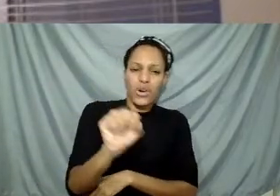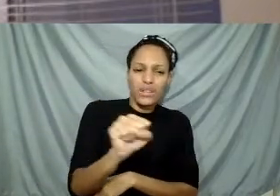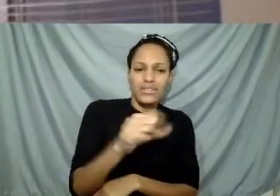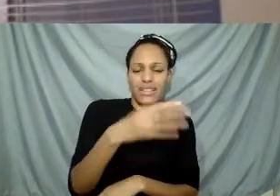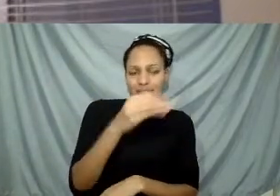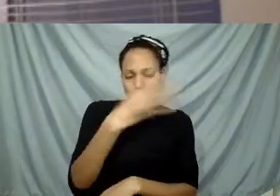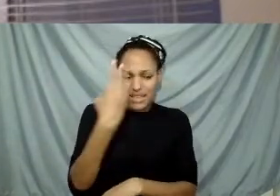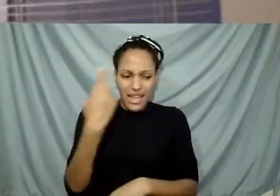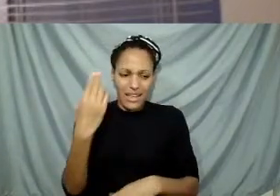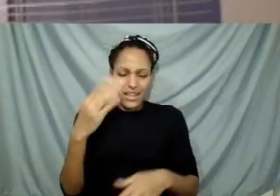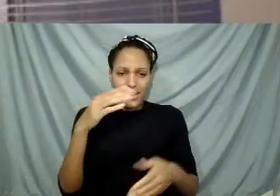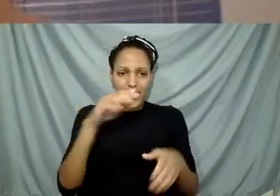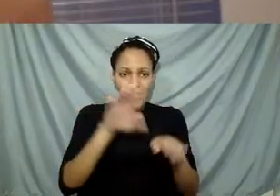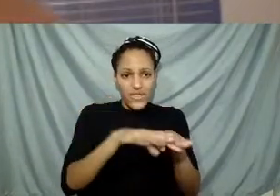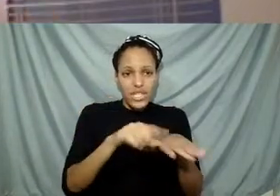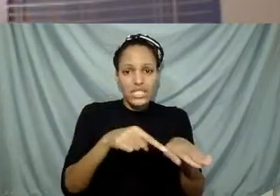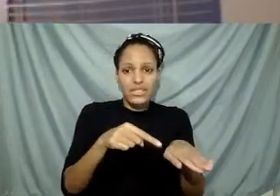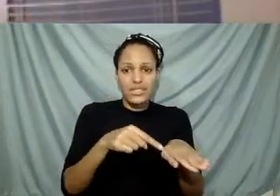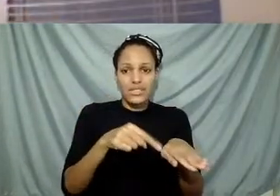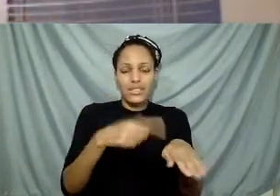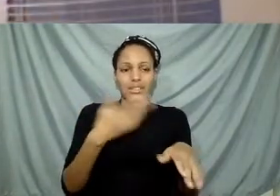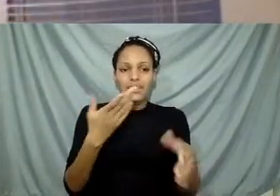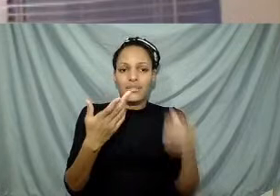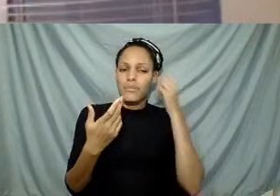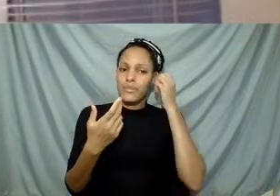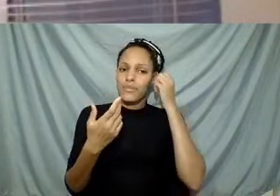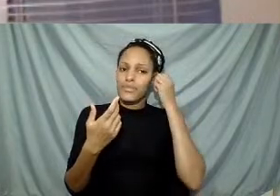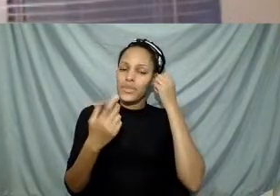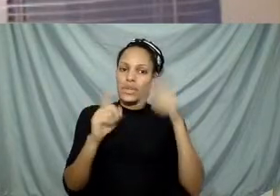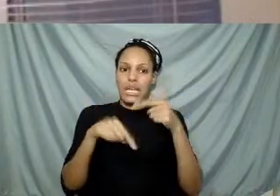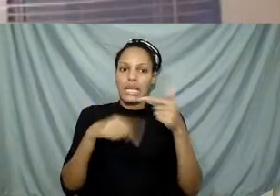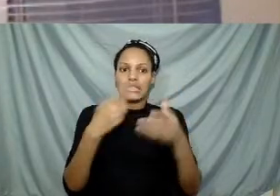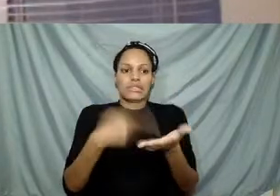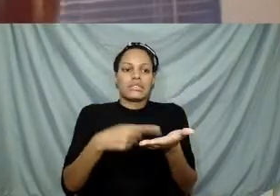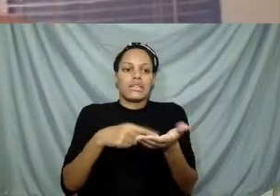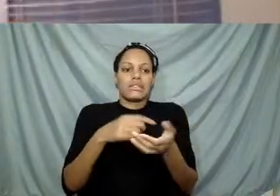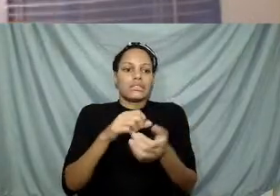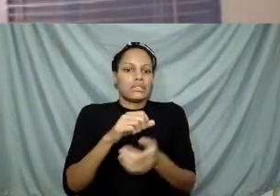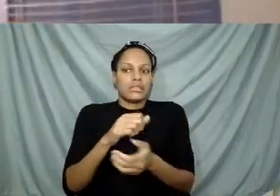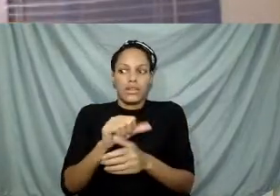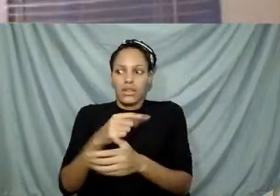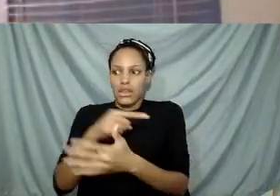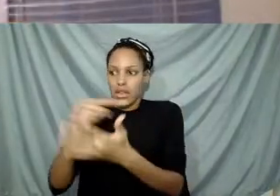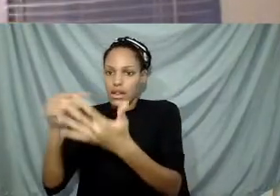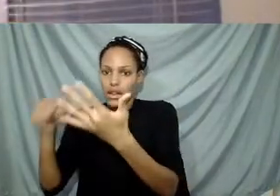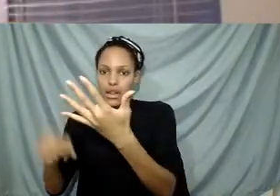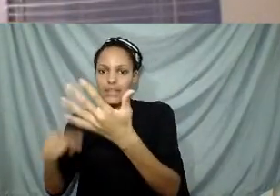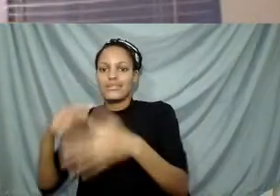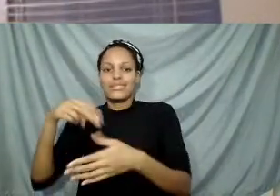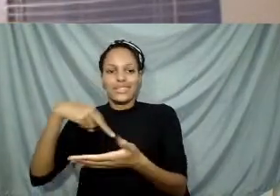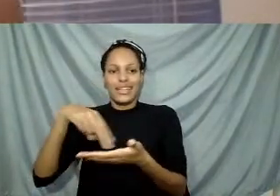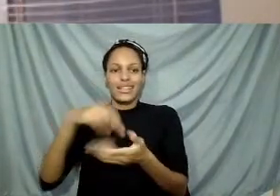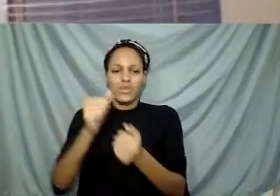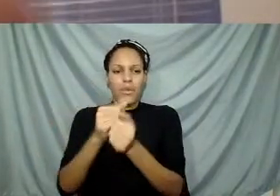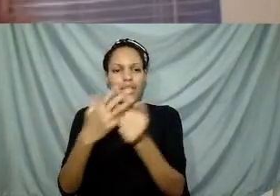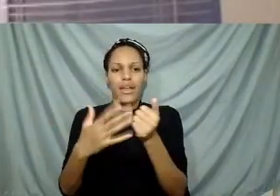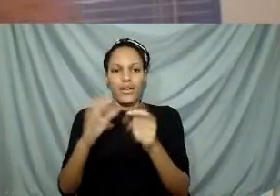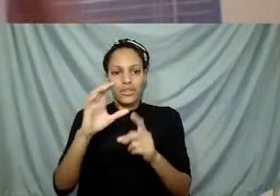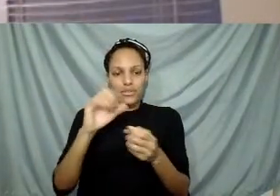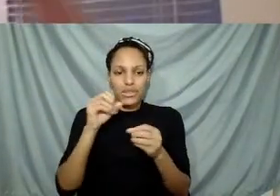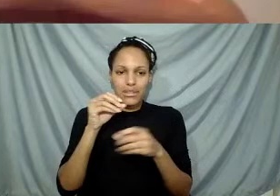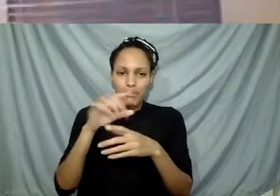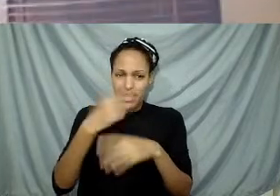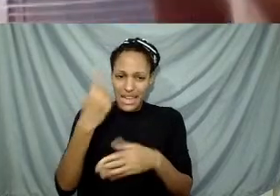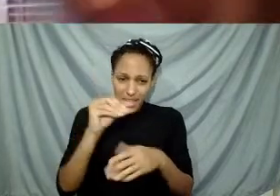footprint in ballet. You can't talk about any dance form or any cultural evolution,